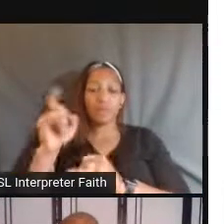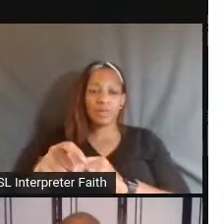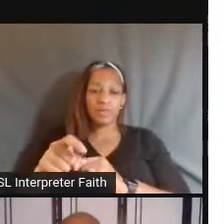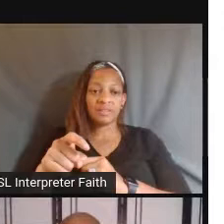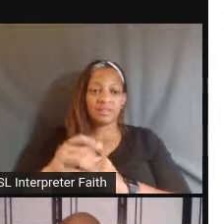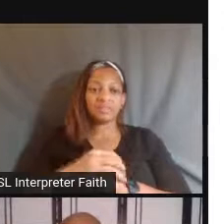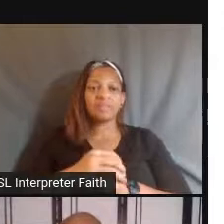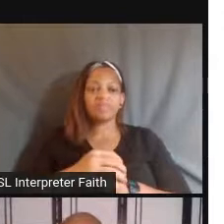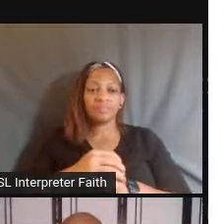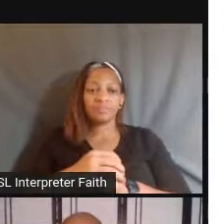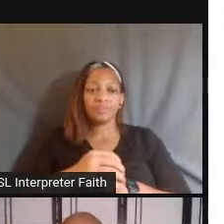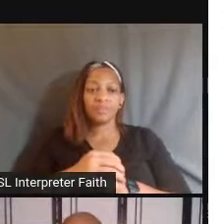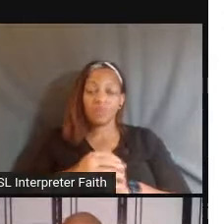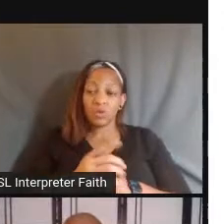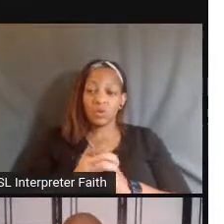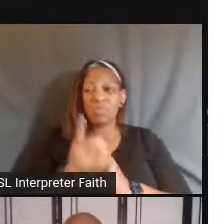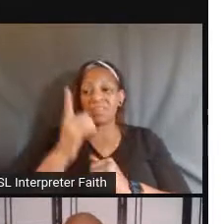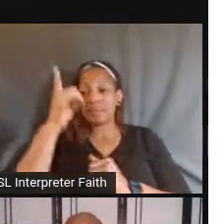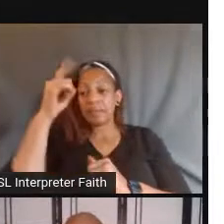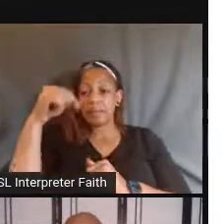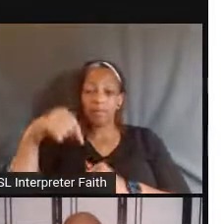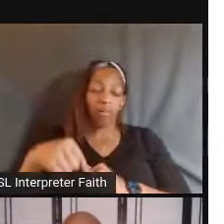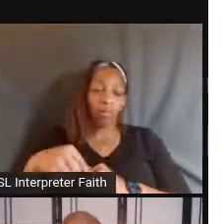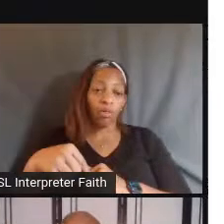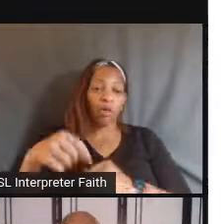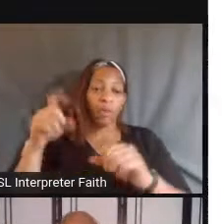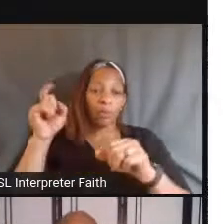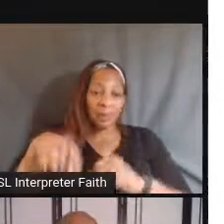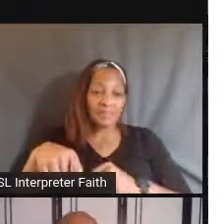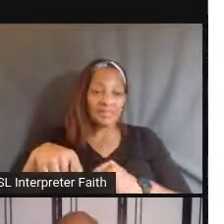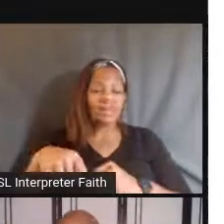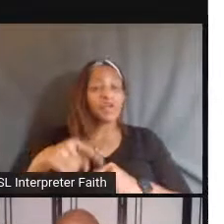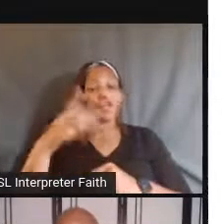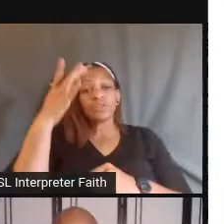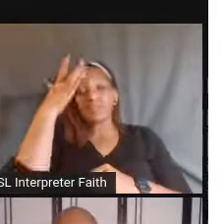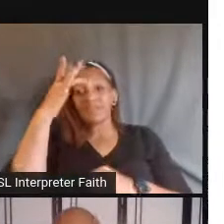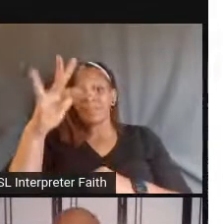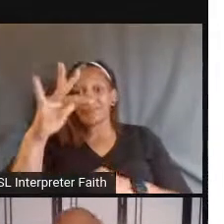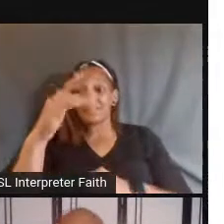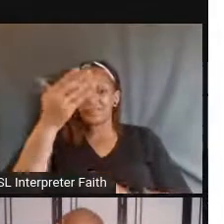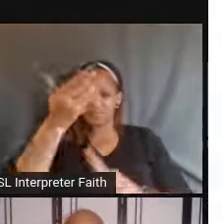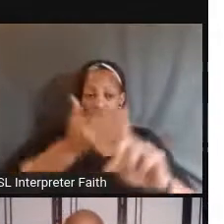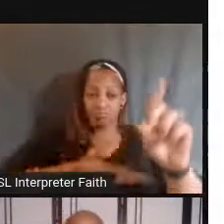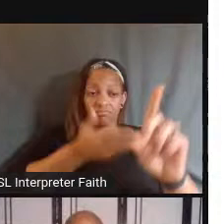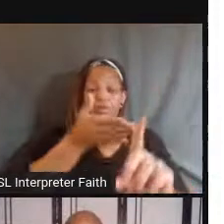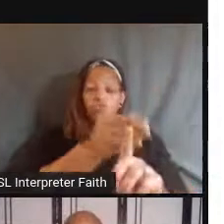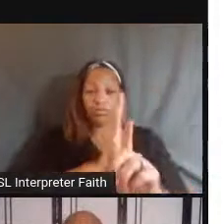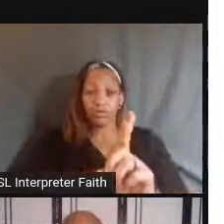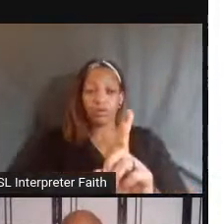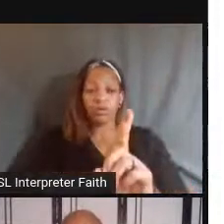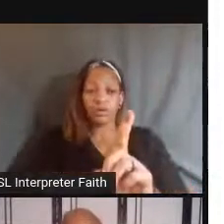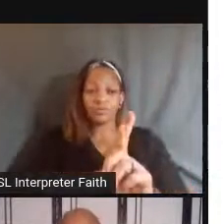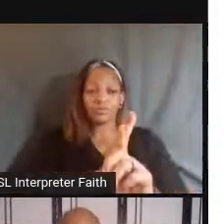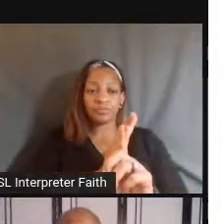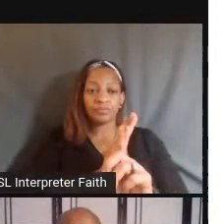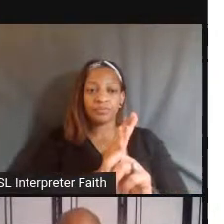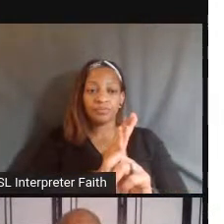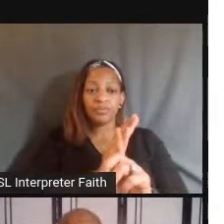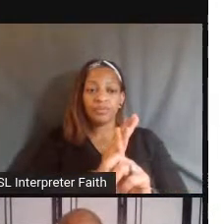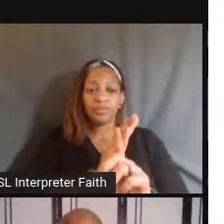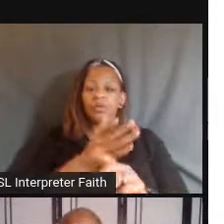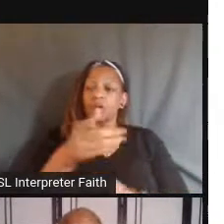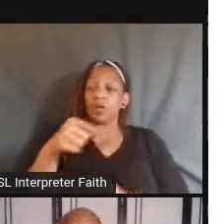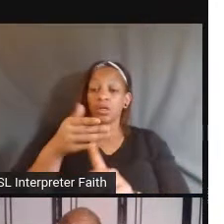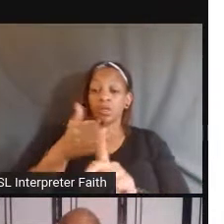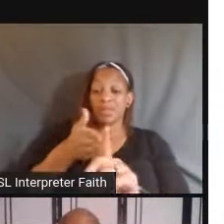as above, so below. So the intelligence that is God, not the intelligence of God. God is not